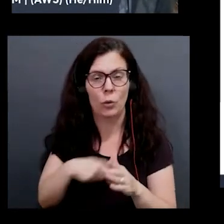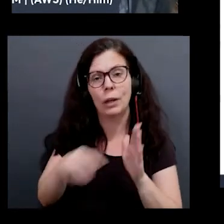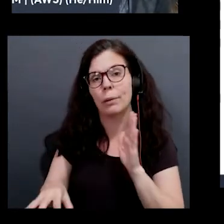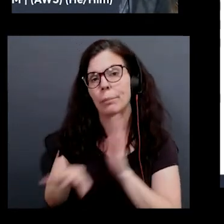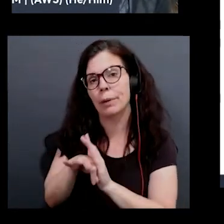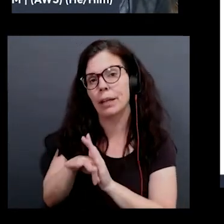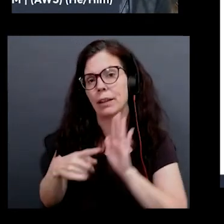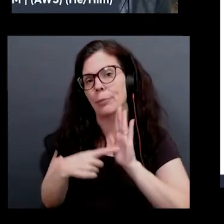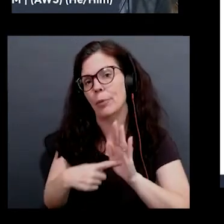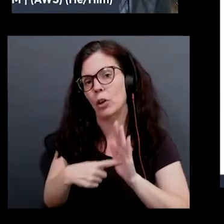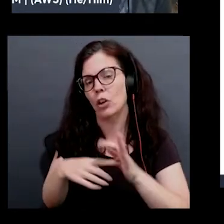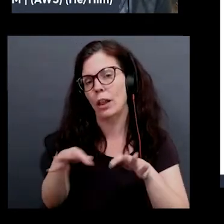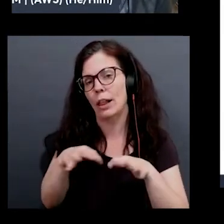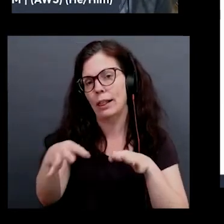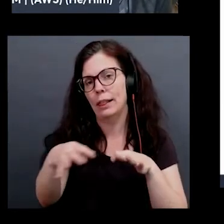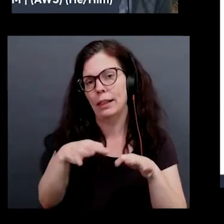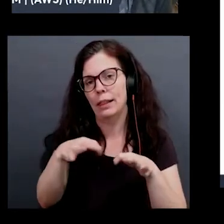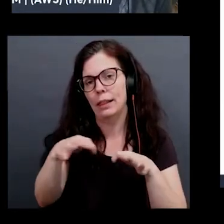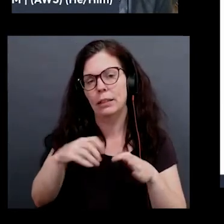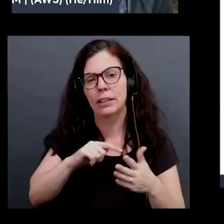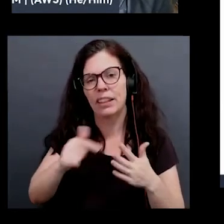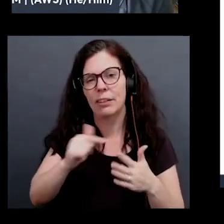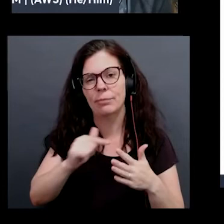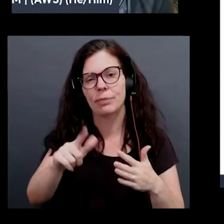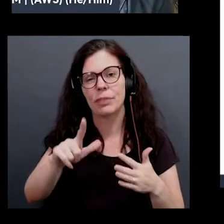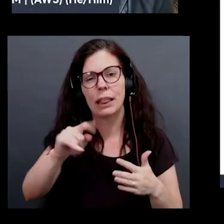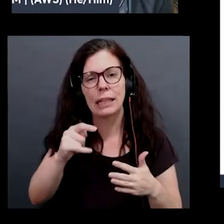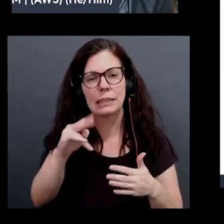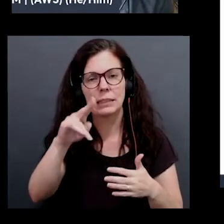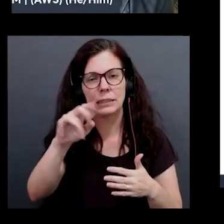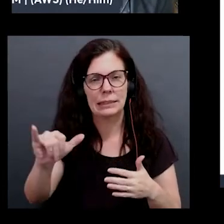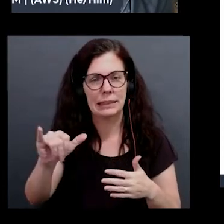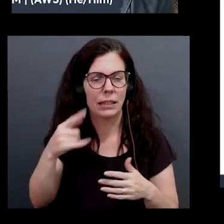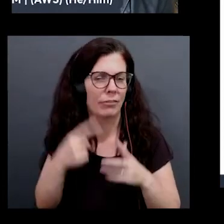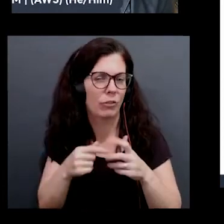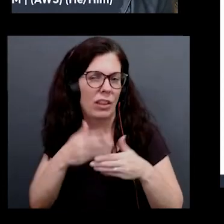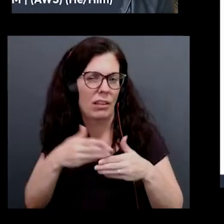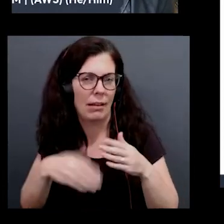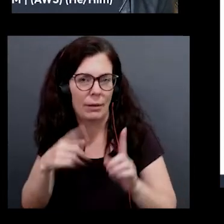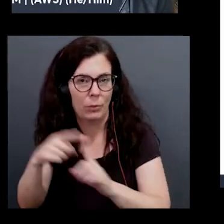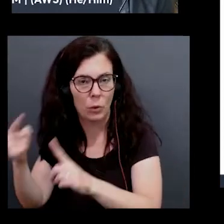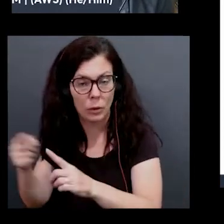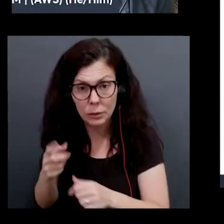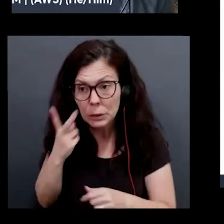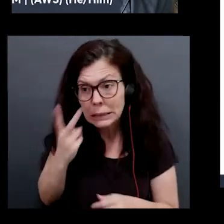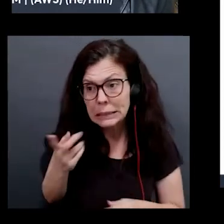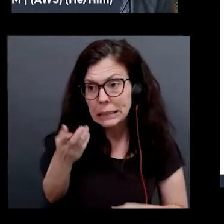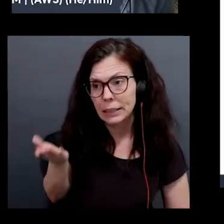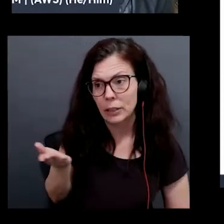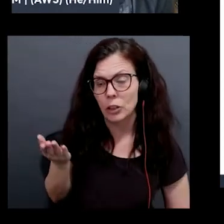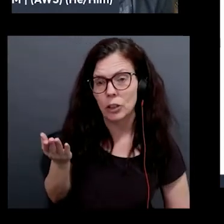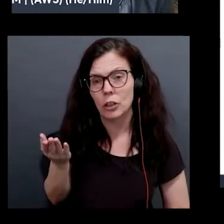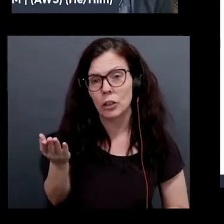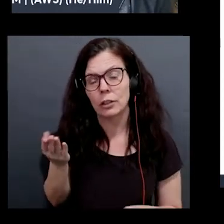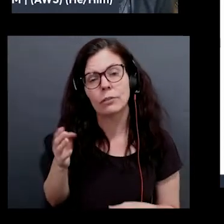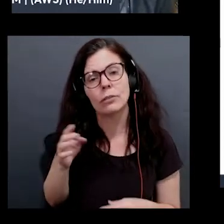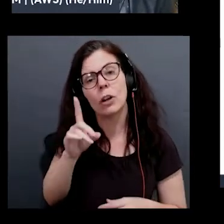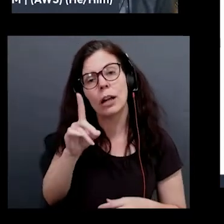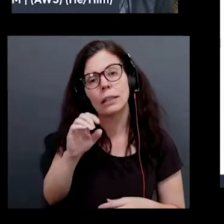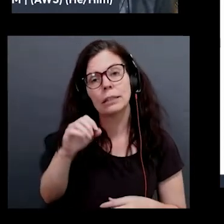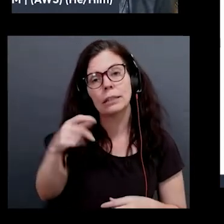latency for each of these endpoints. And here you can see in the deep sparse